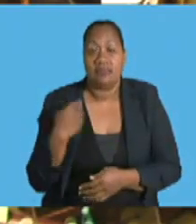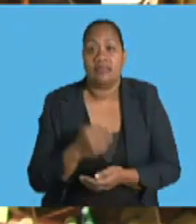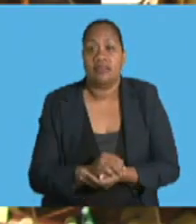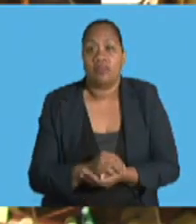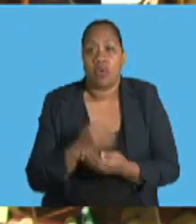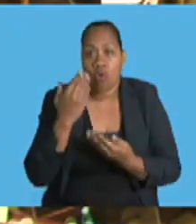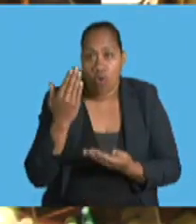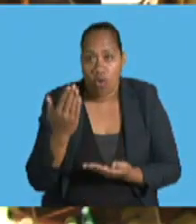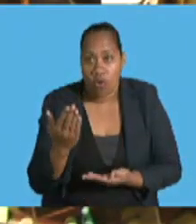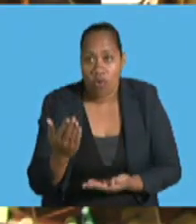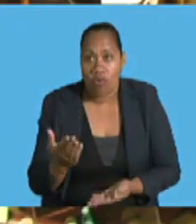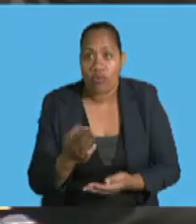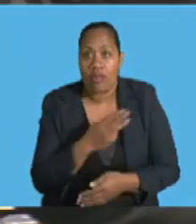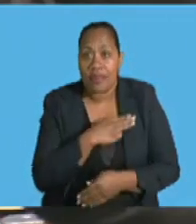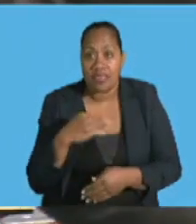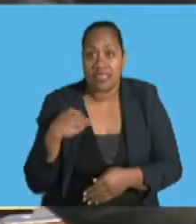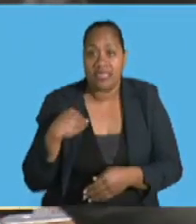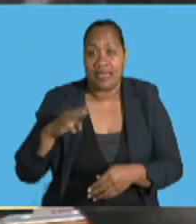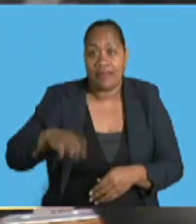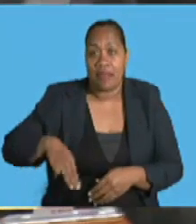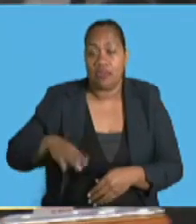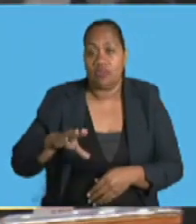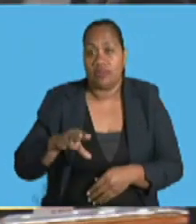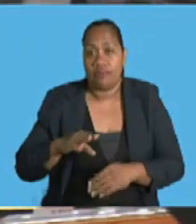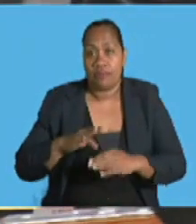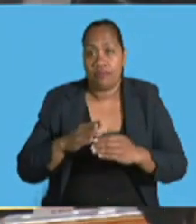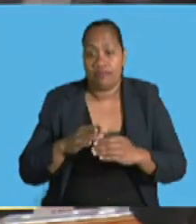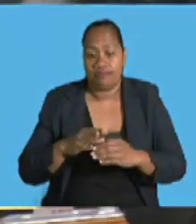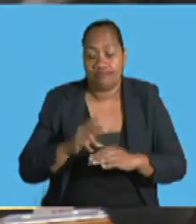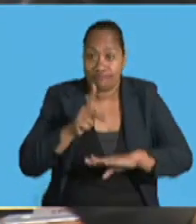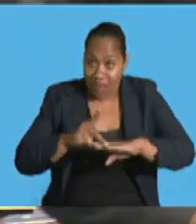Opposition, Honourable Ministers and Members of Parliament, ladies and gentlemen.